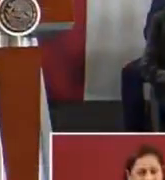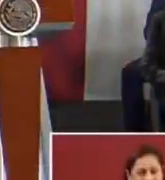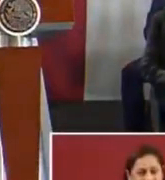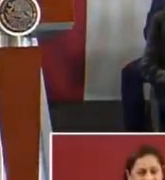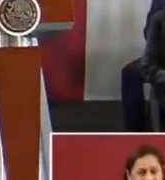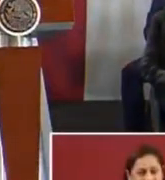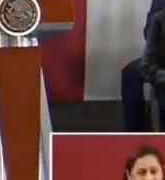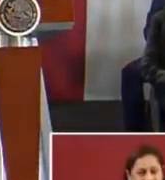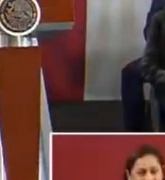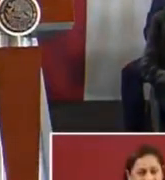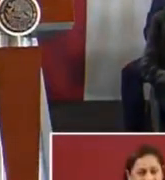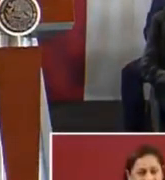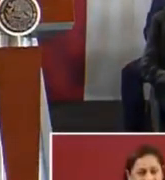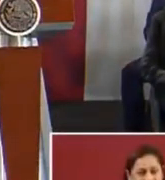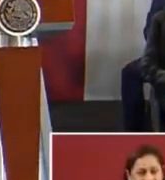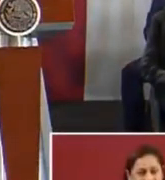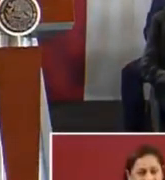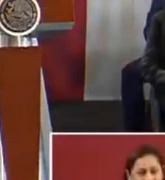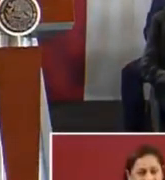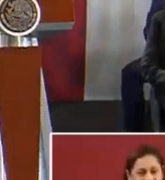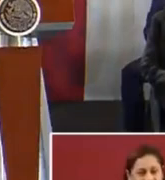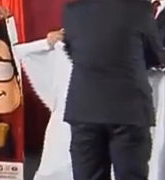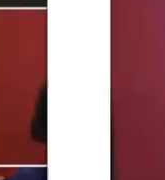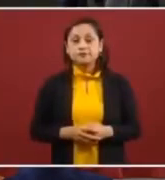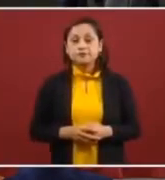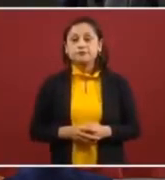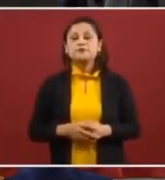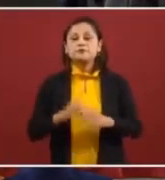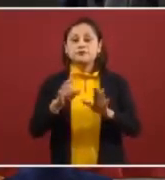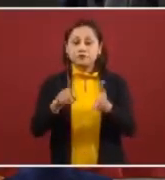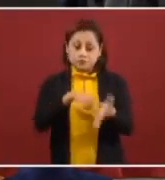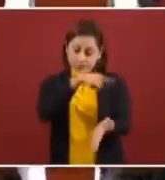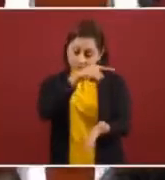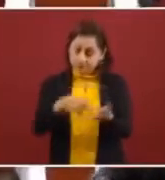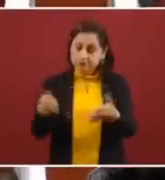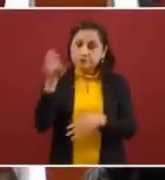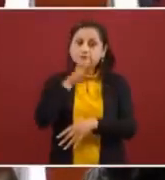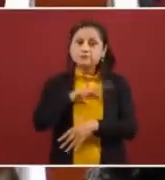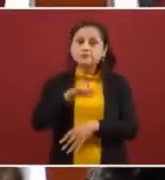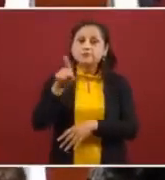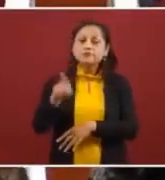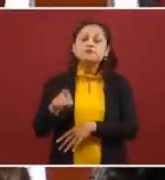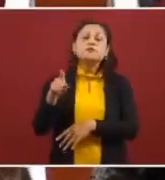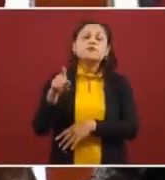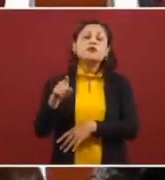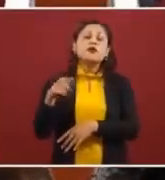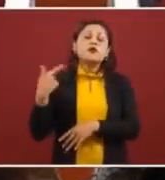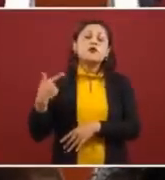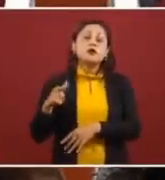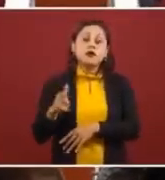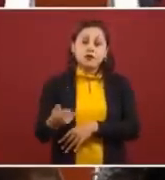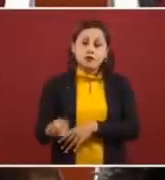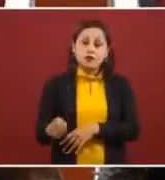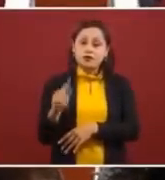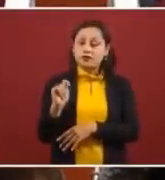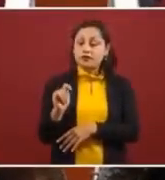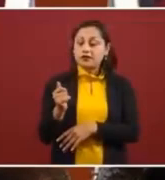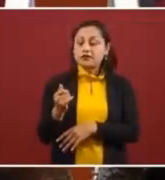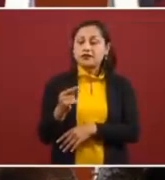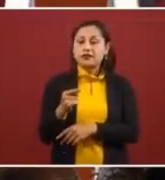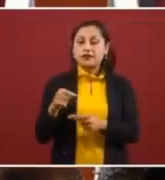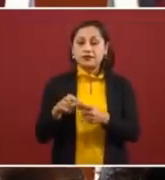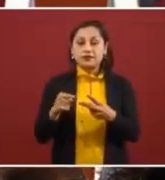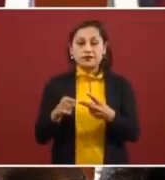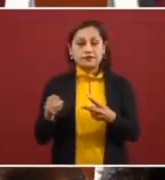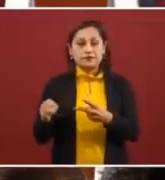sake? La doble tachita al grupo Seca, oh, my word. I la like that. De manera